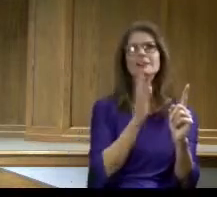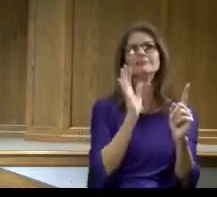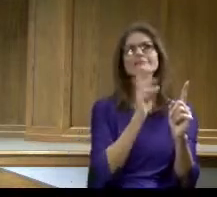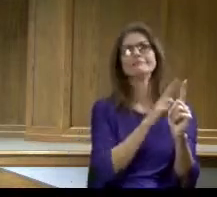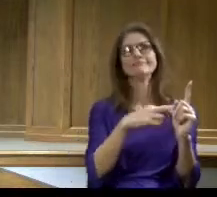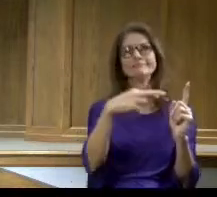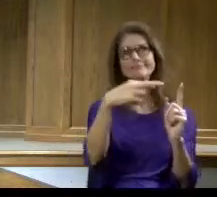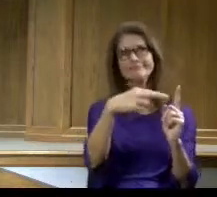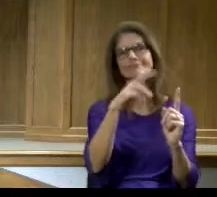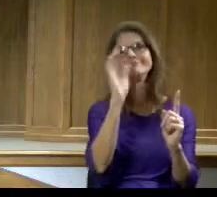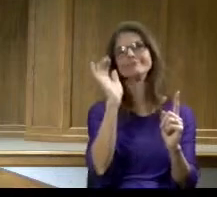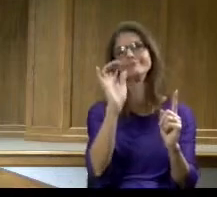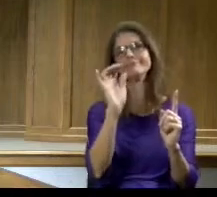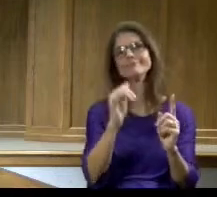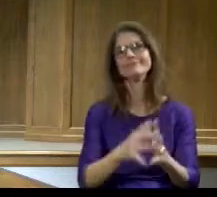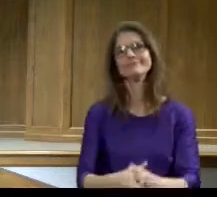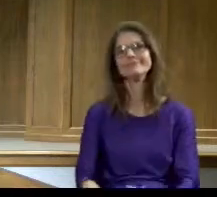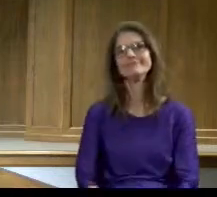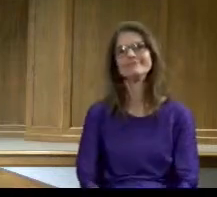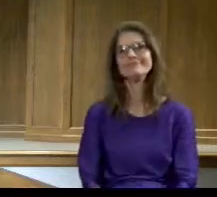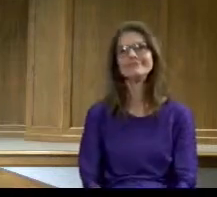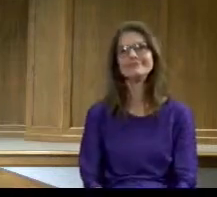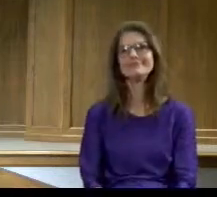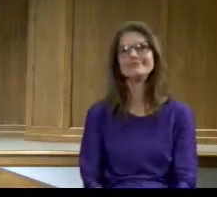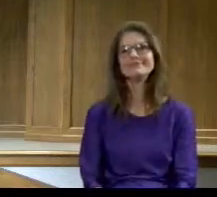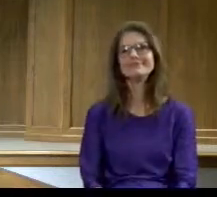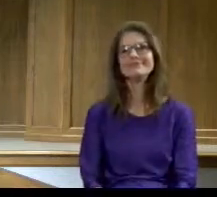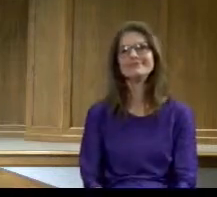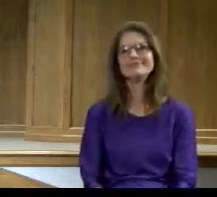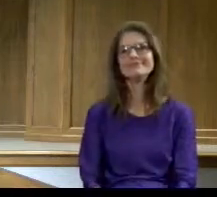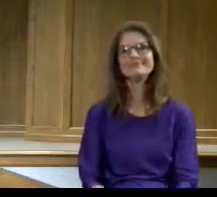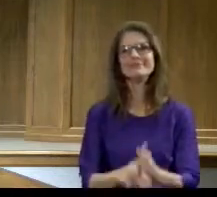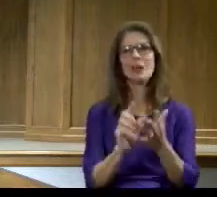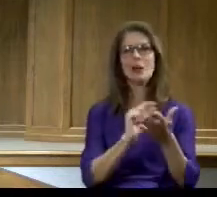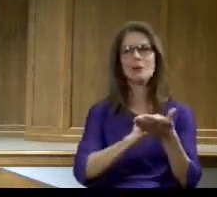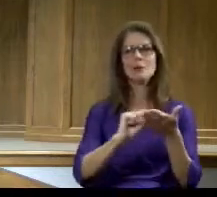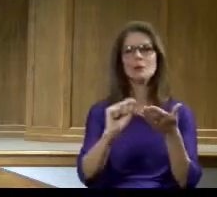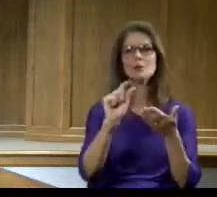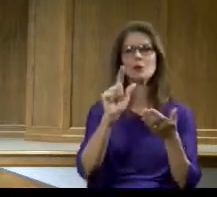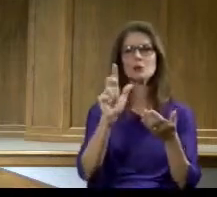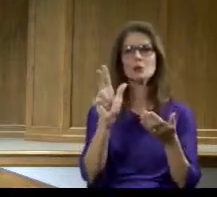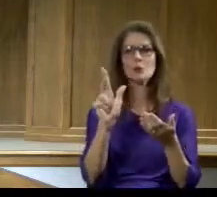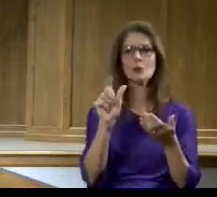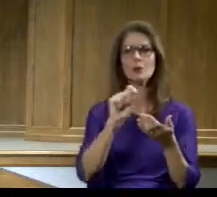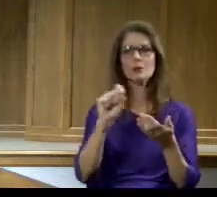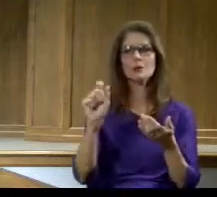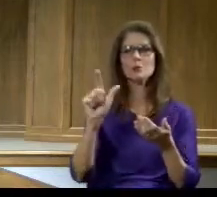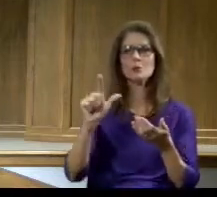I'm going to wrap this up with verse 23 through 28.